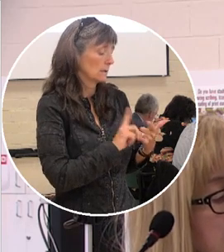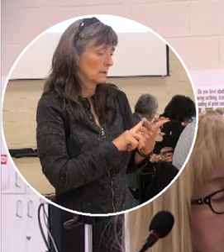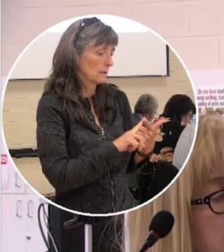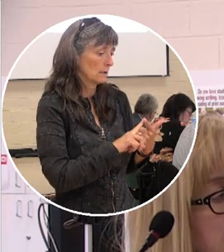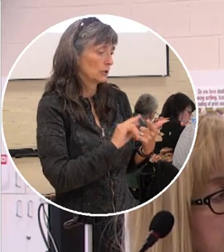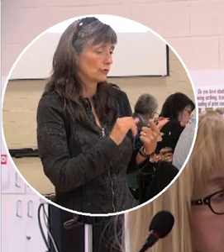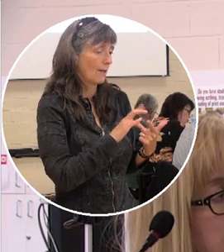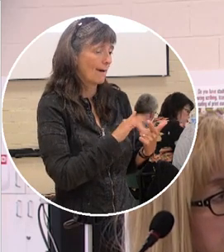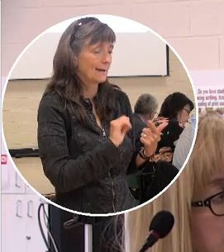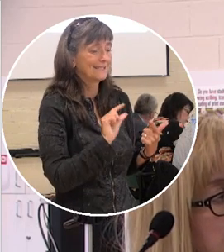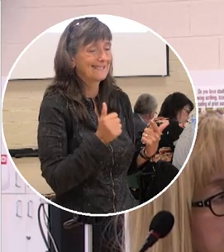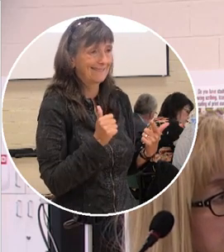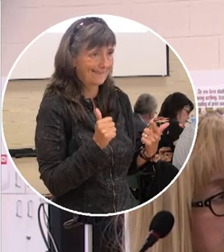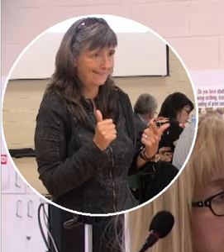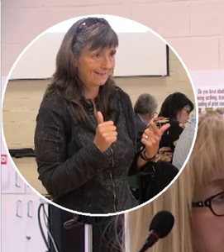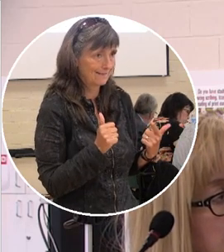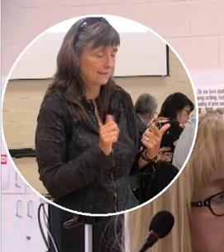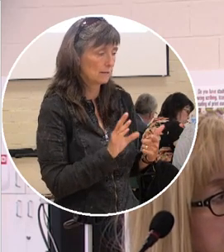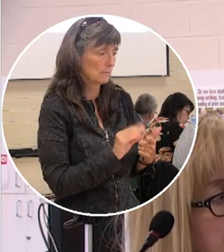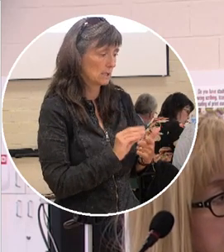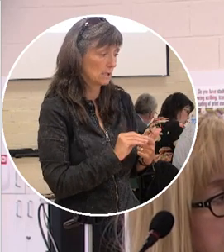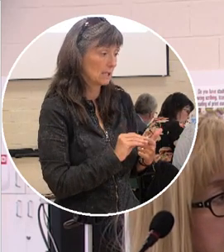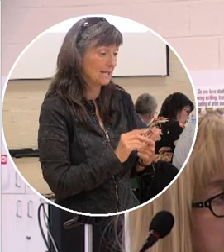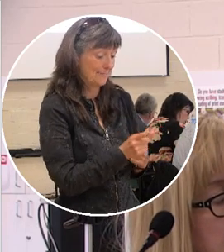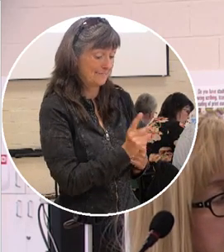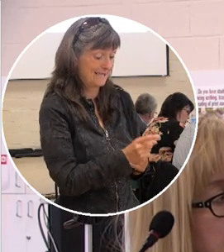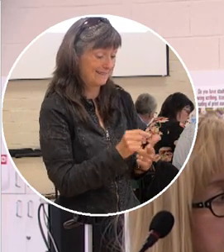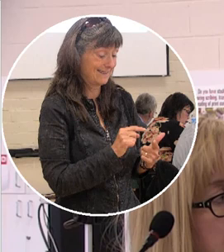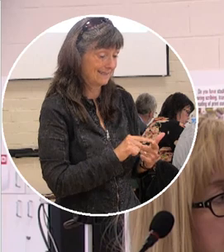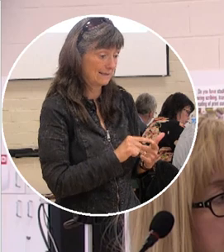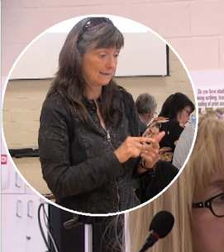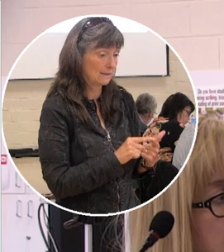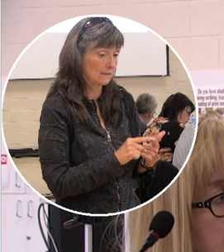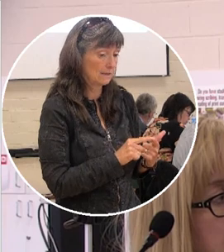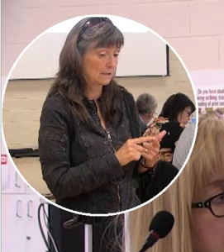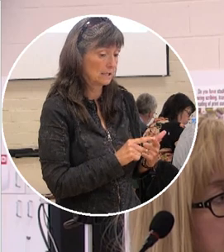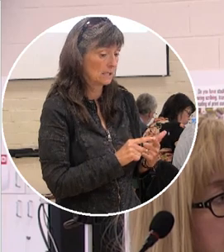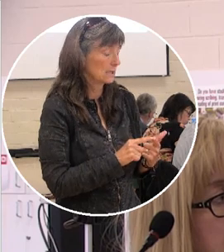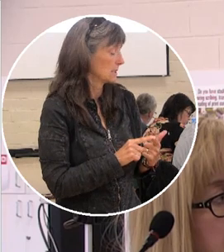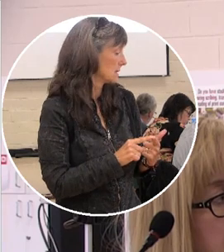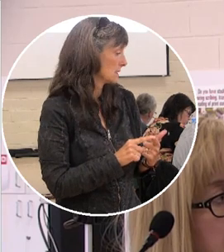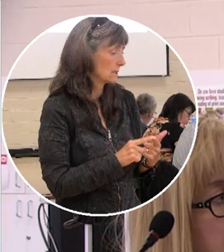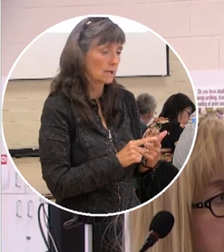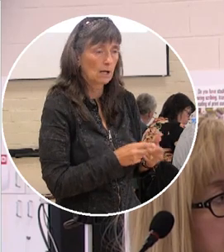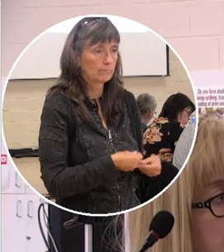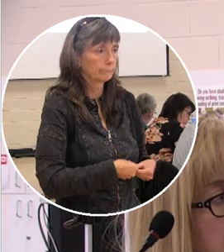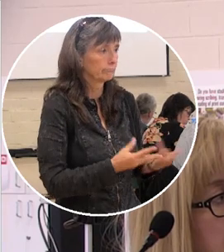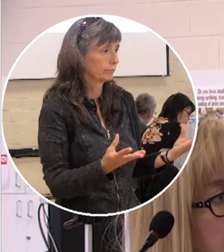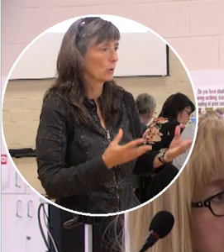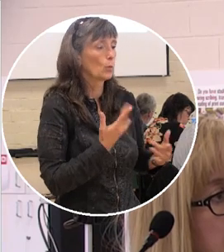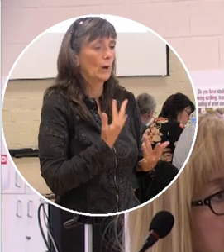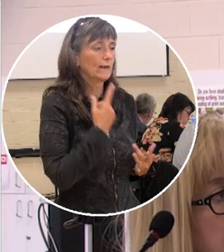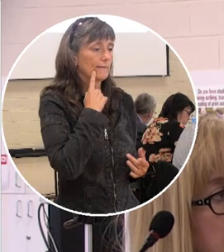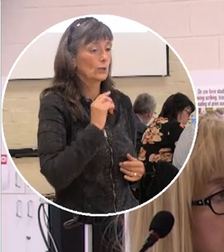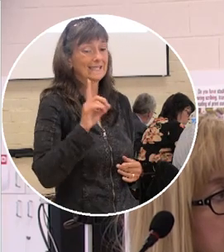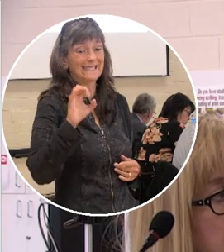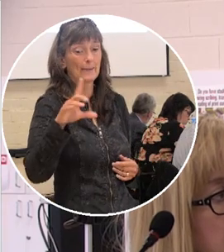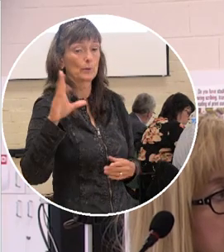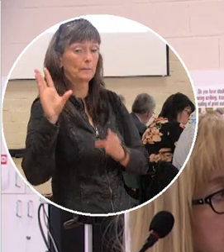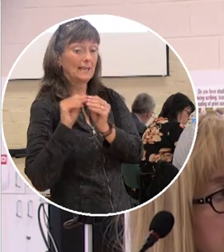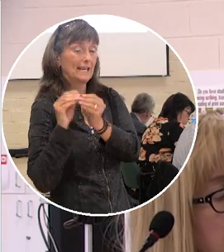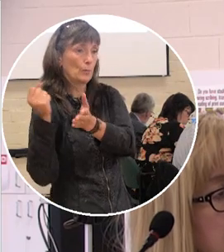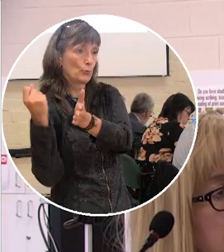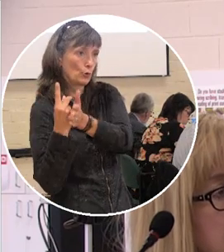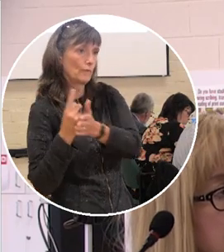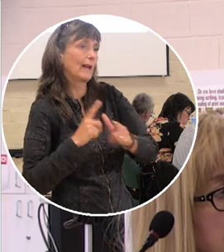was on July 10th. The minutes of July 10th will not be released until they're approved at the December meeting.